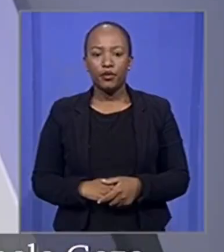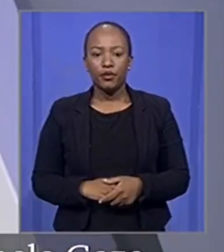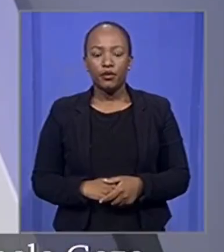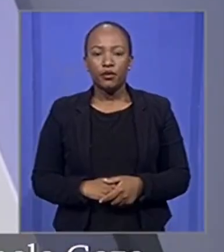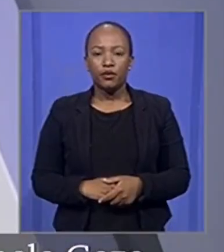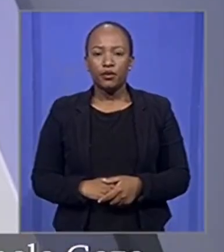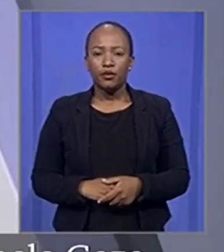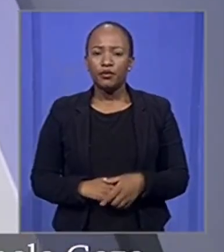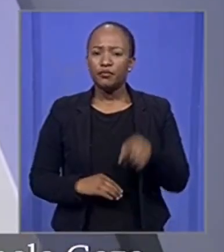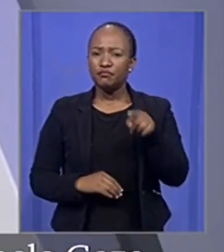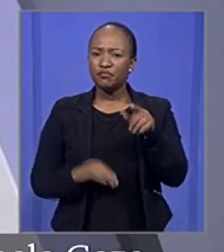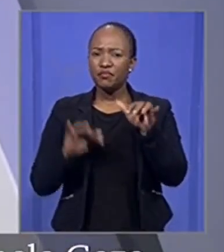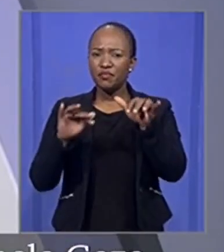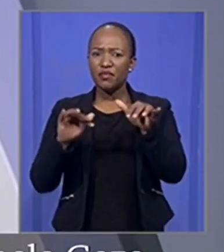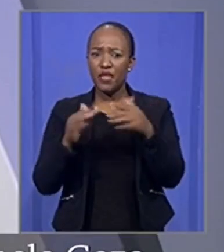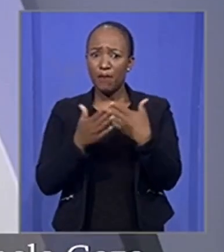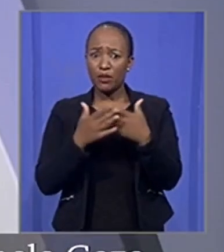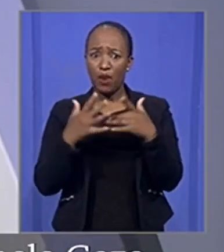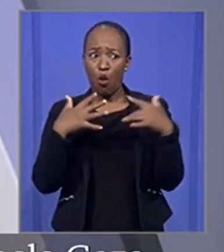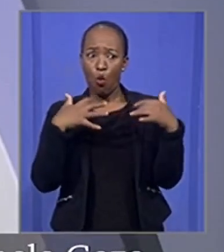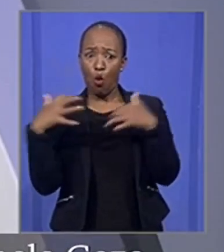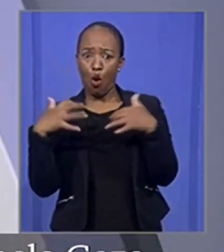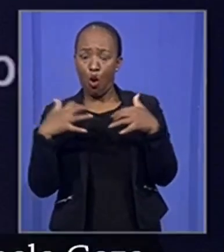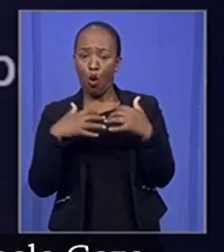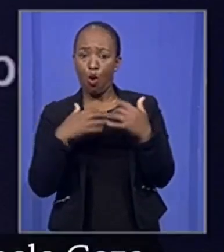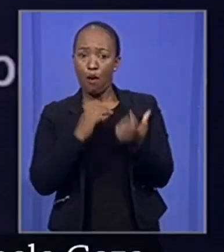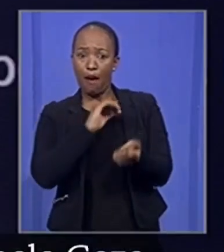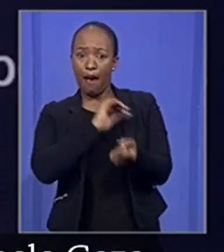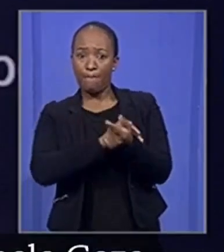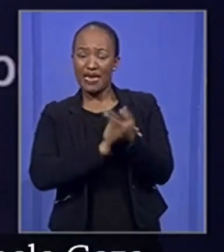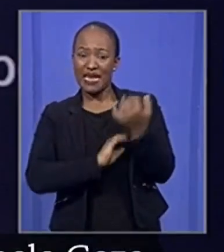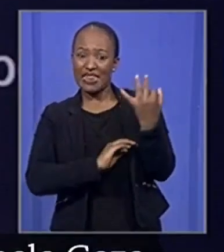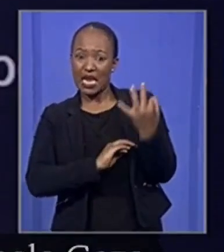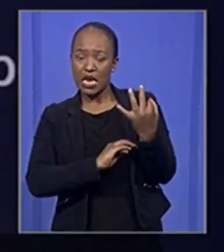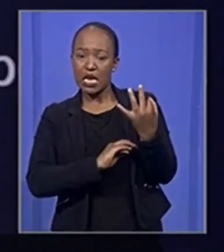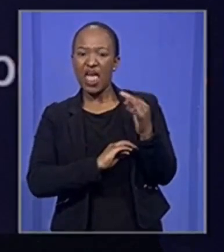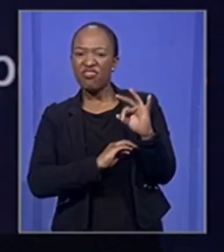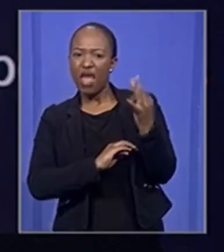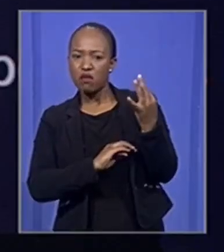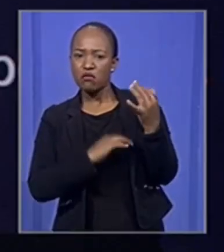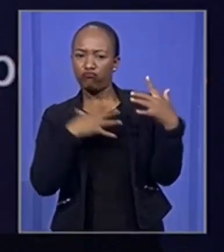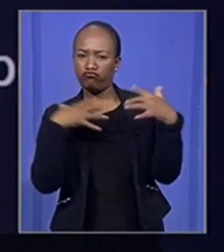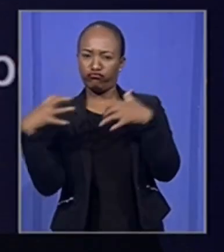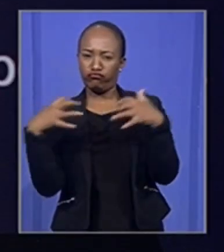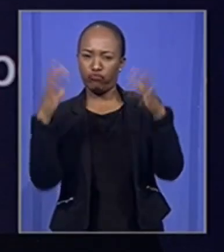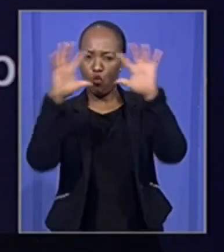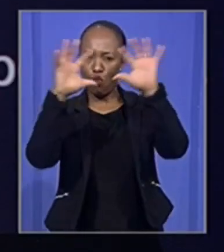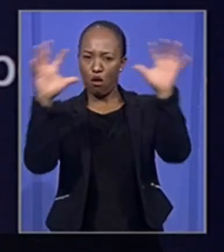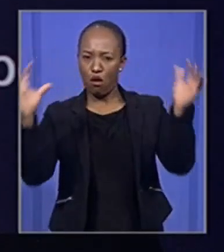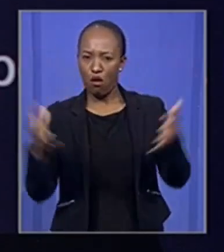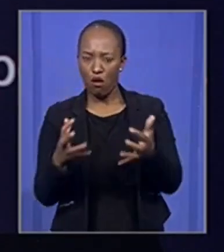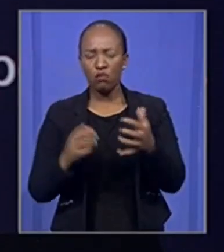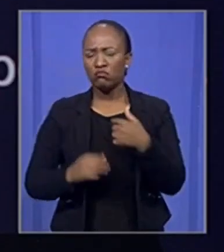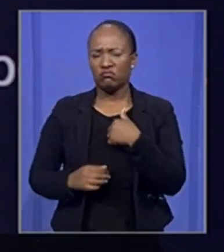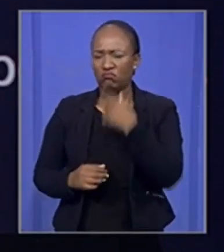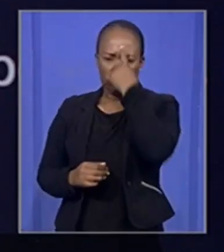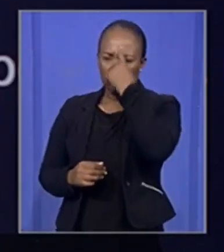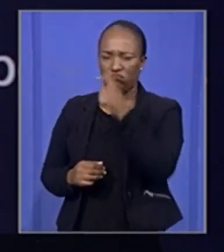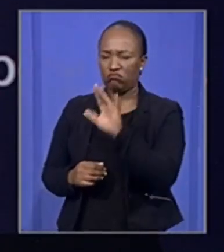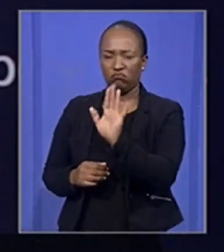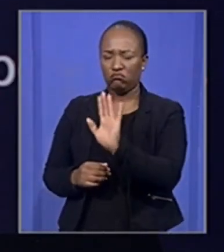selelekela sa ntwa ya boraro, maikutlo a ho ke afe? Ha ke dumele jwalo, ke dumela hore mothating wa jwale re dilemong tseo